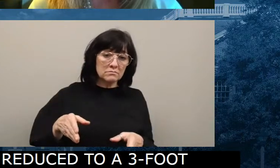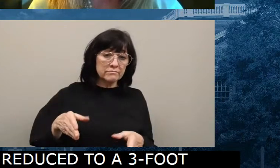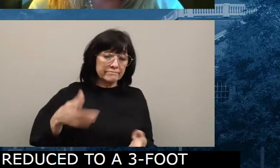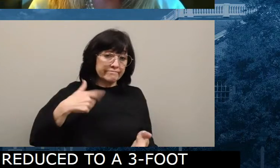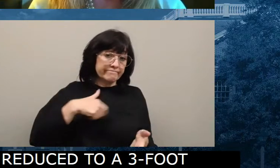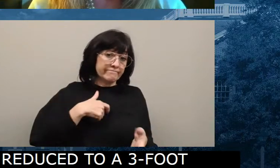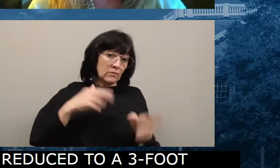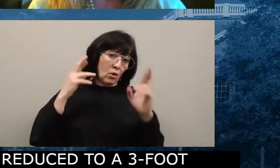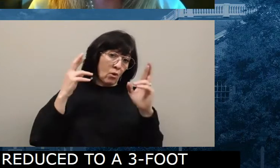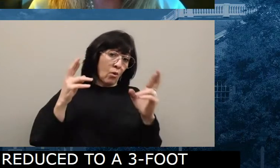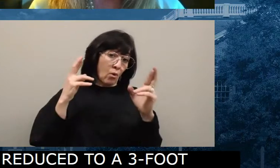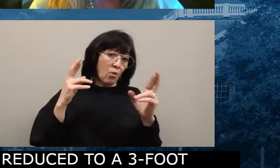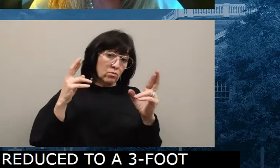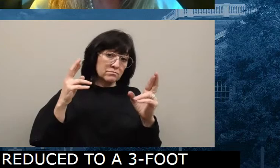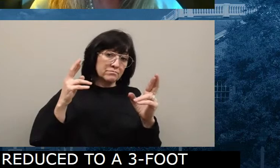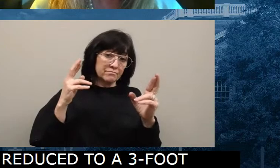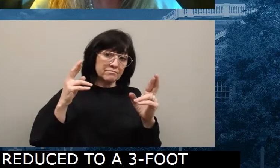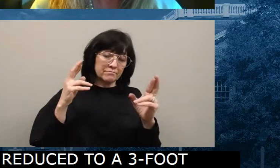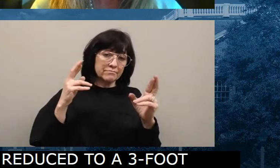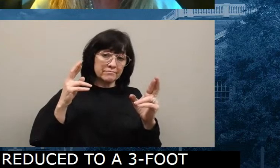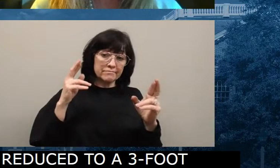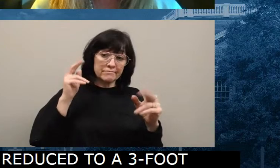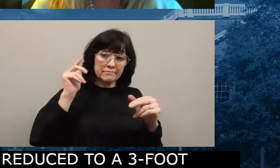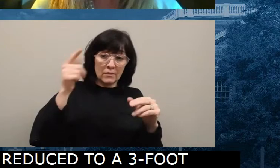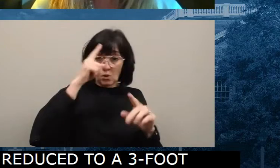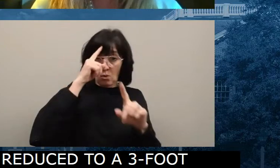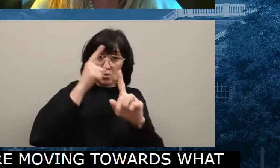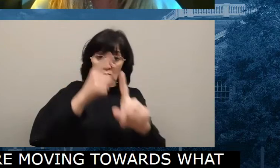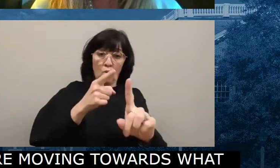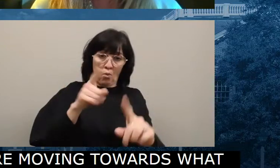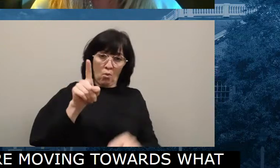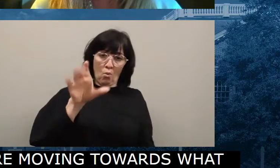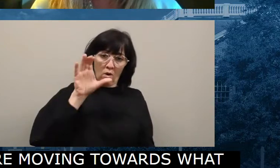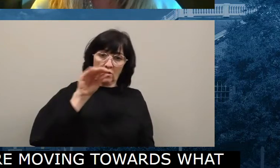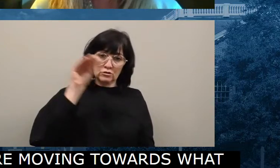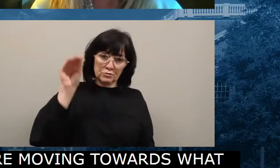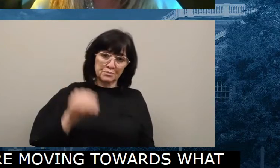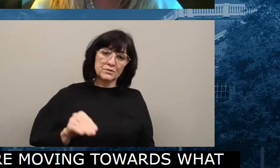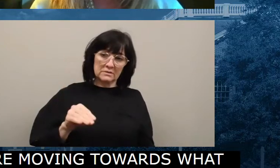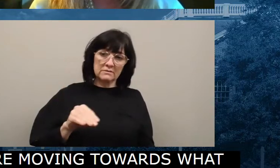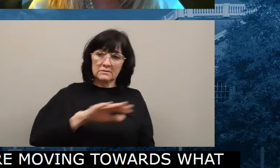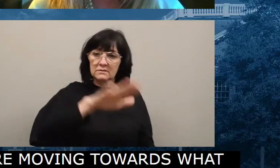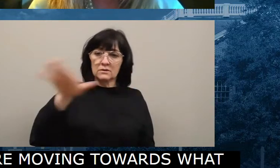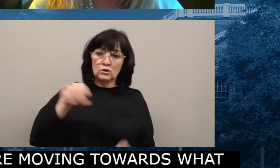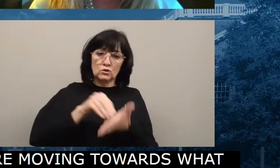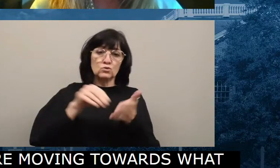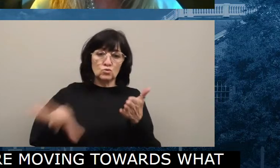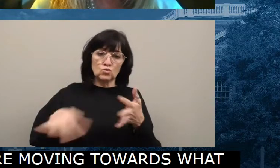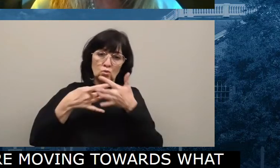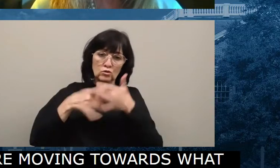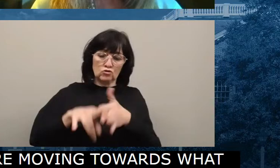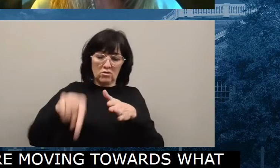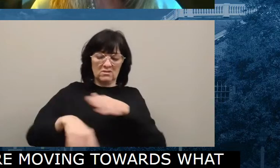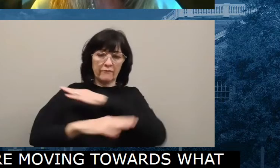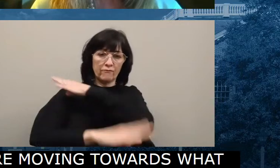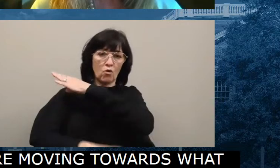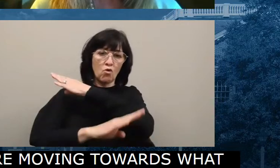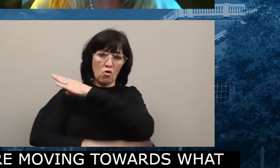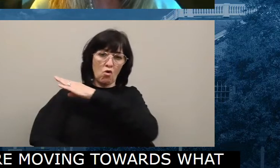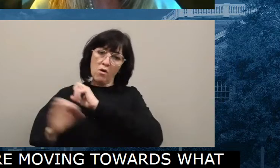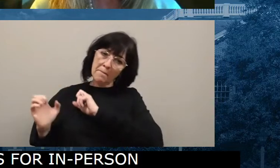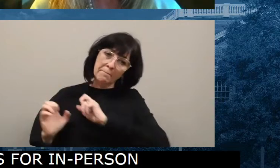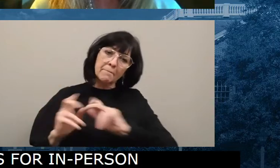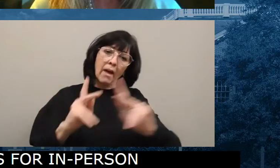be 100% of our students for in-person instruction starting in the fall. We got to